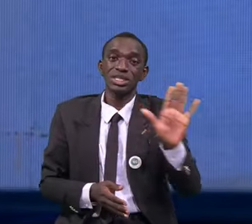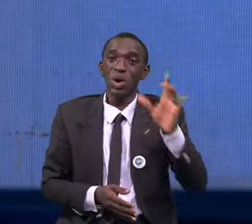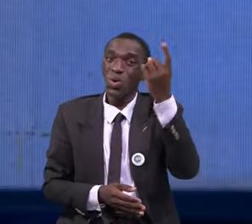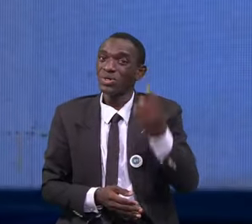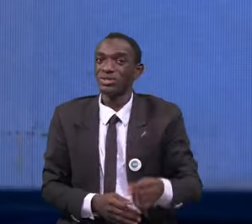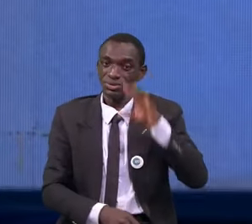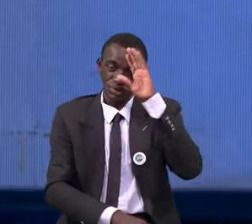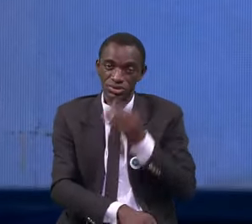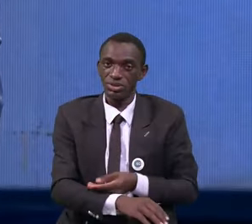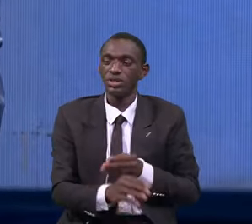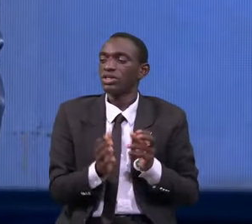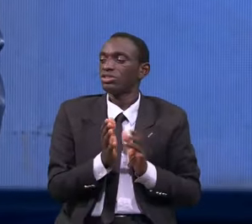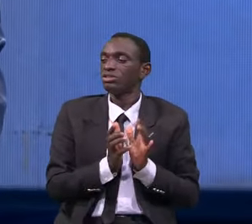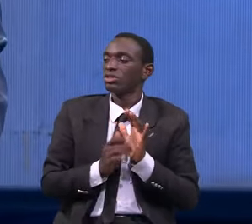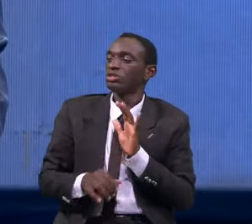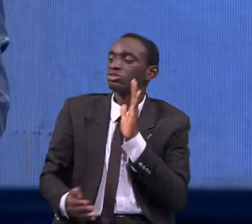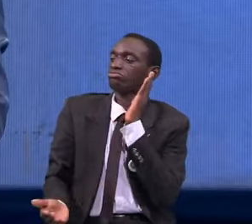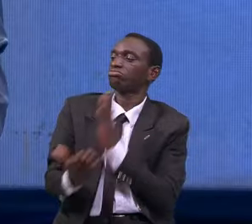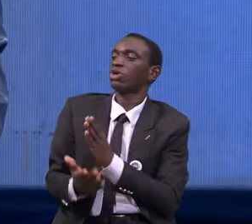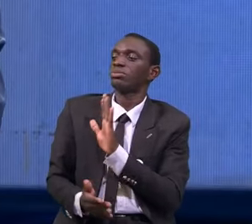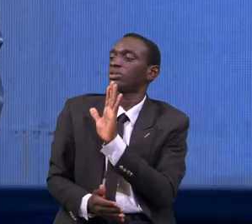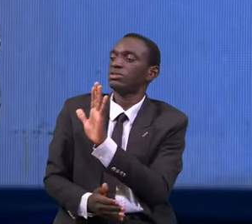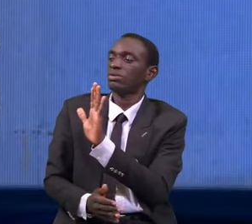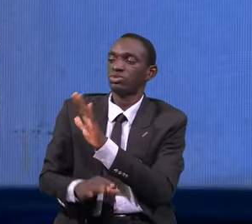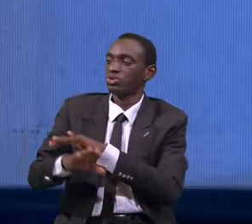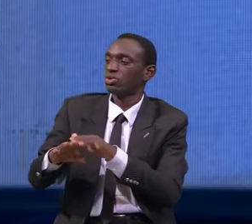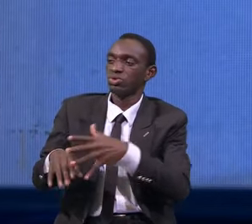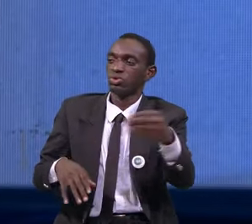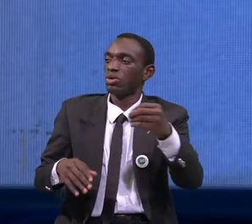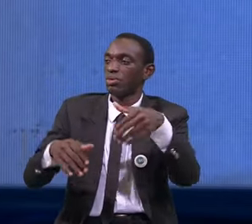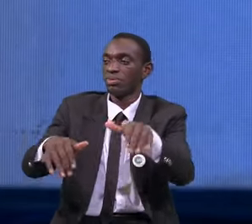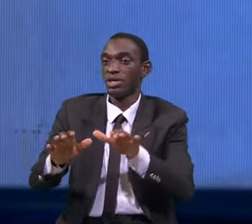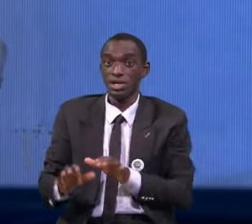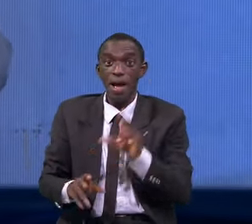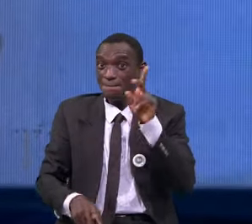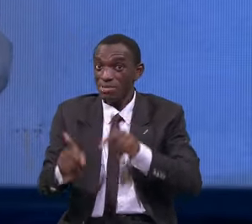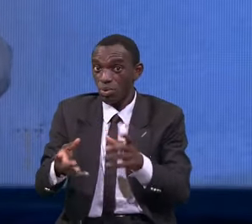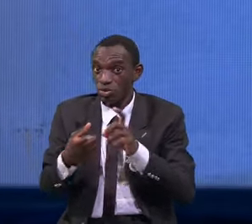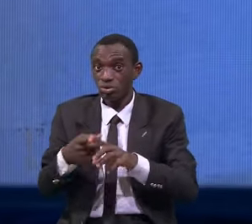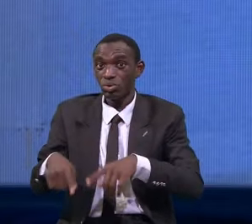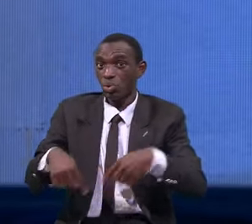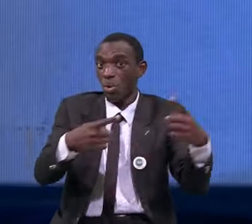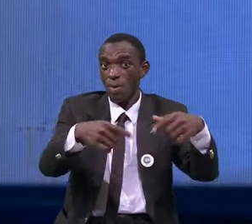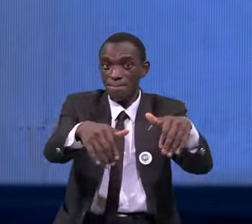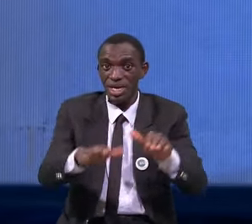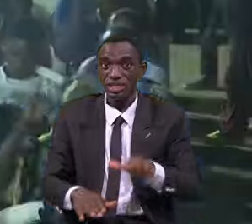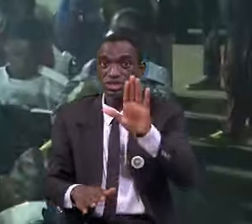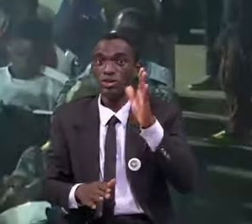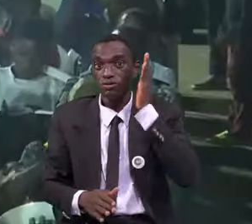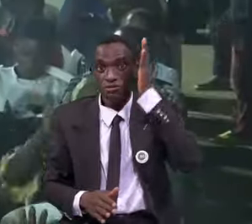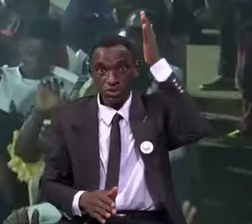Jesus stopped them. The people who are going to bury your future tonight, the Lord stops them.